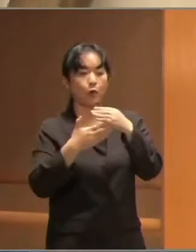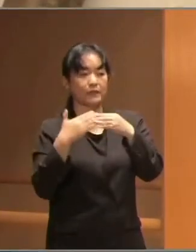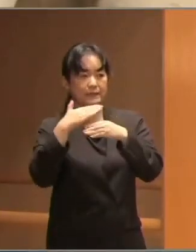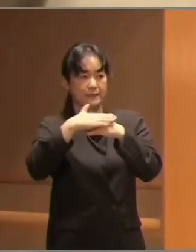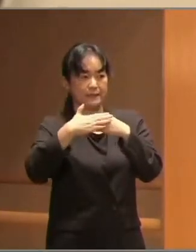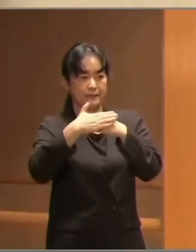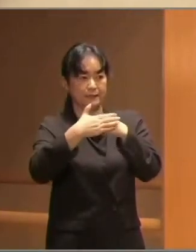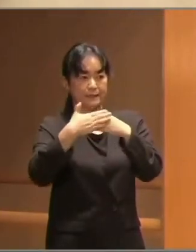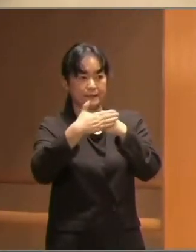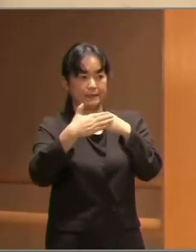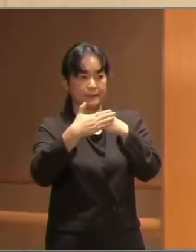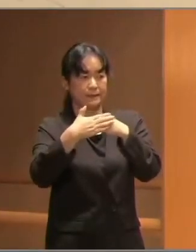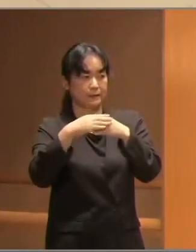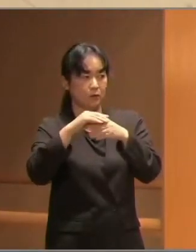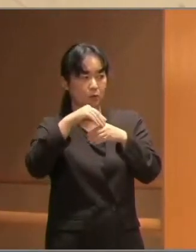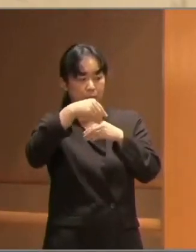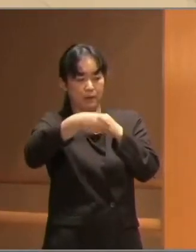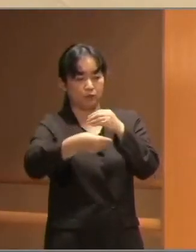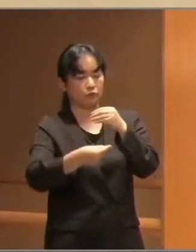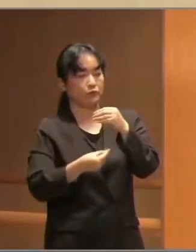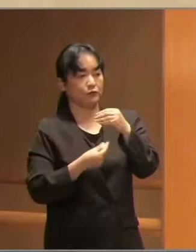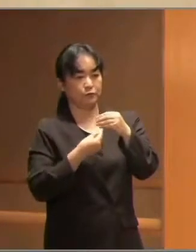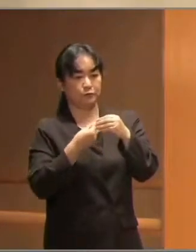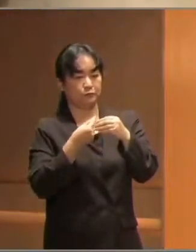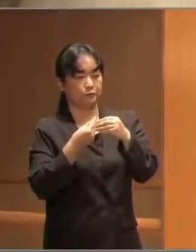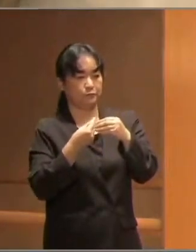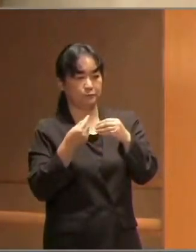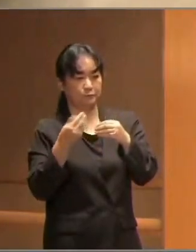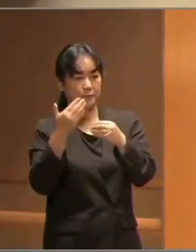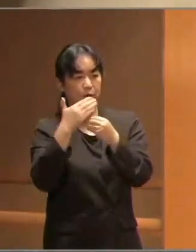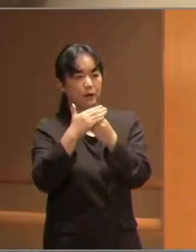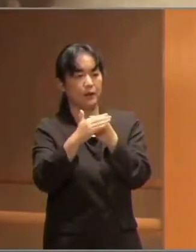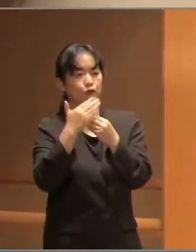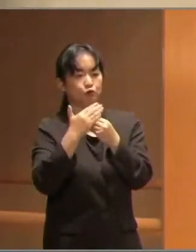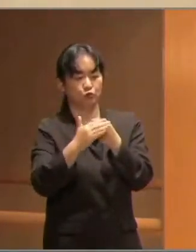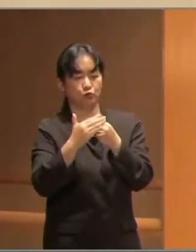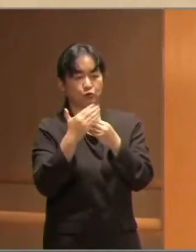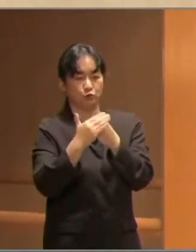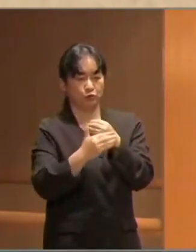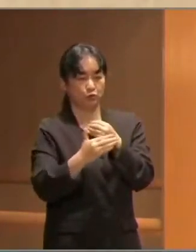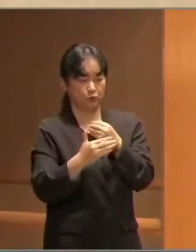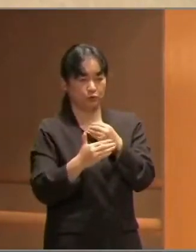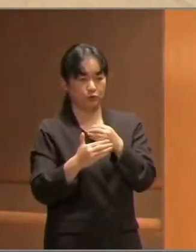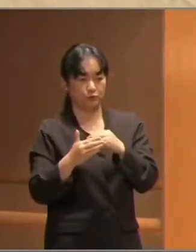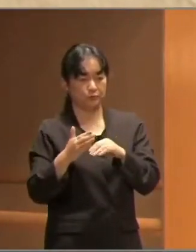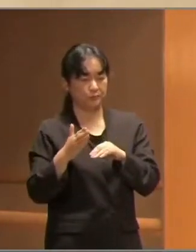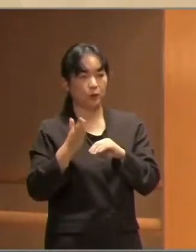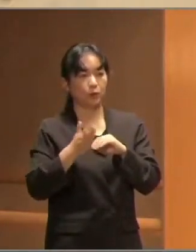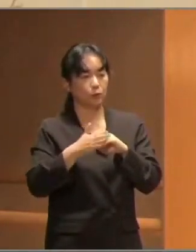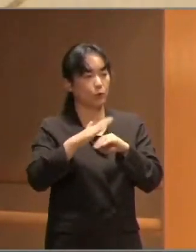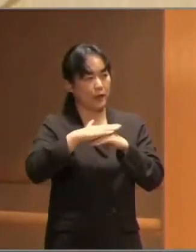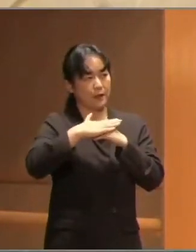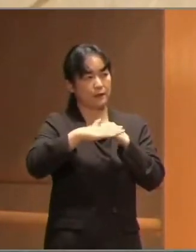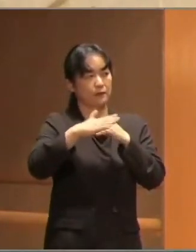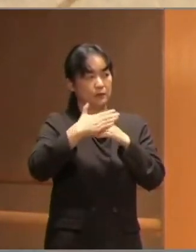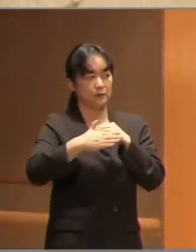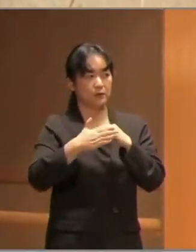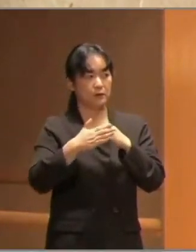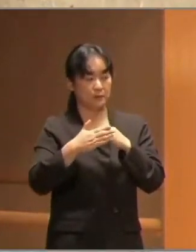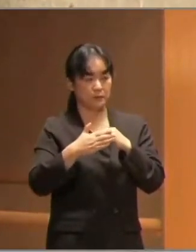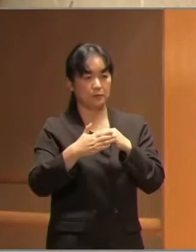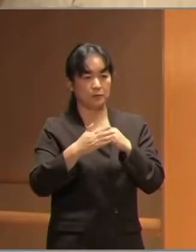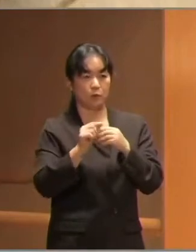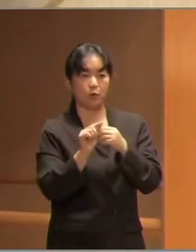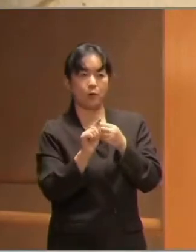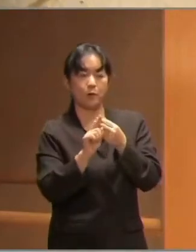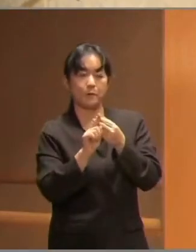When you try to peel the bark of the mulberry, of course we get rid